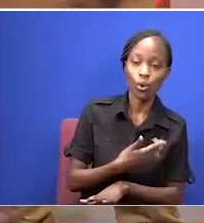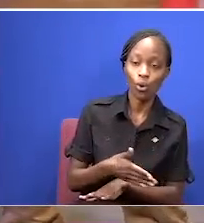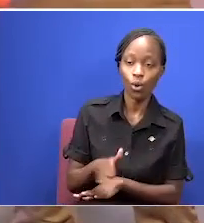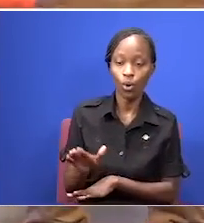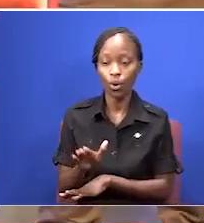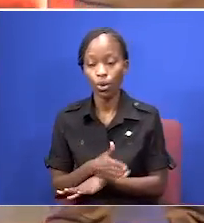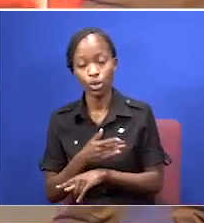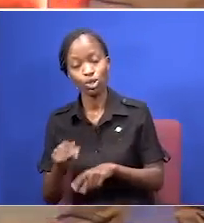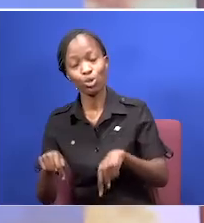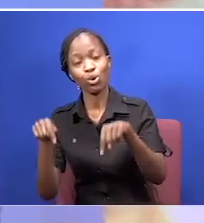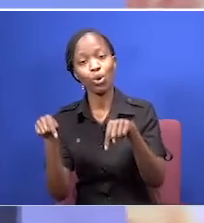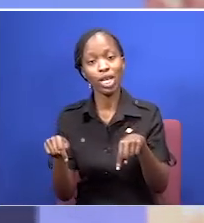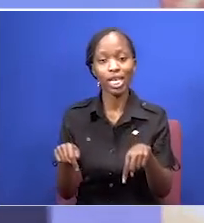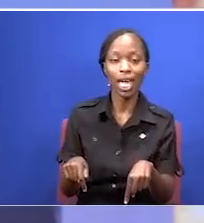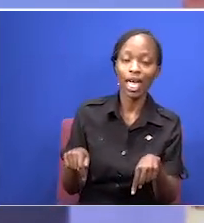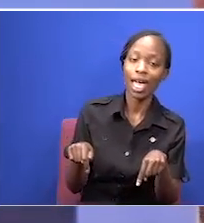today